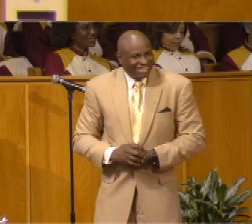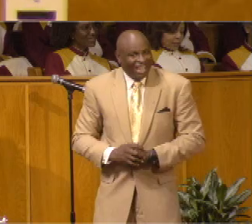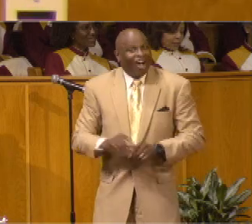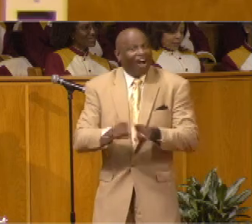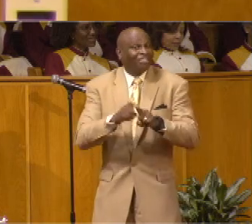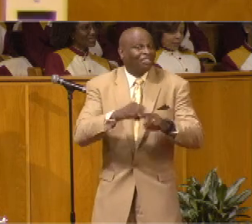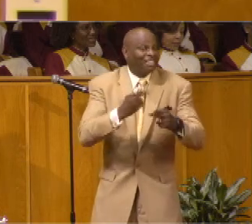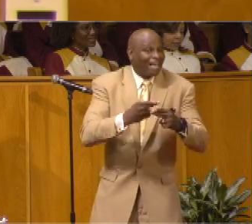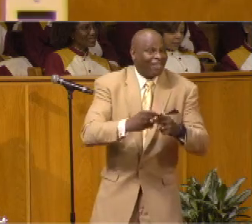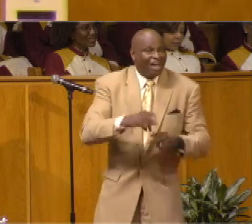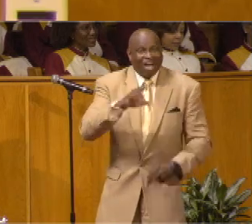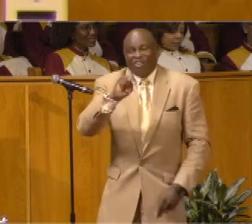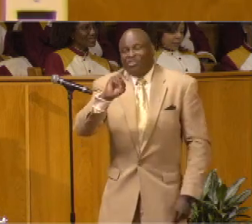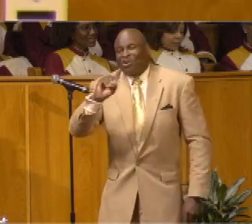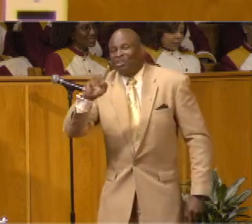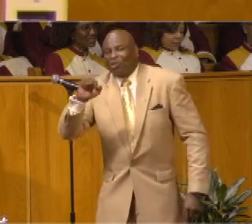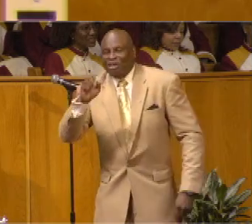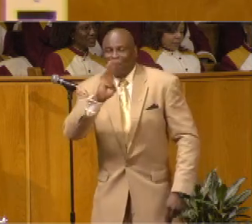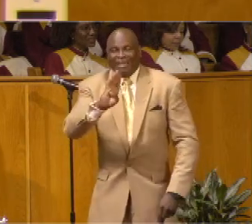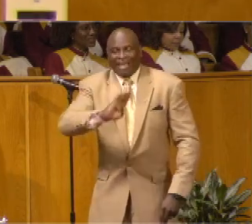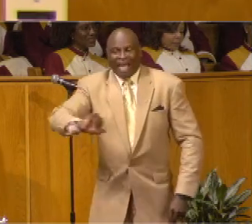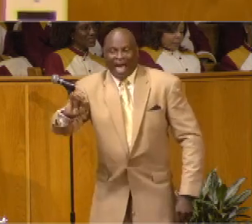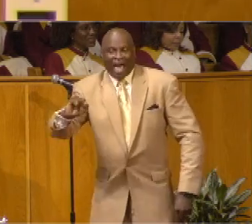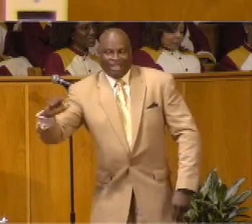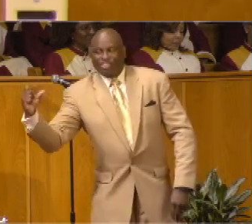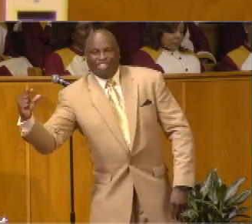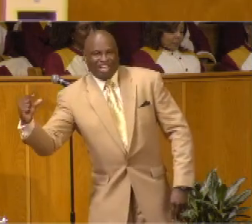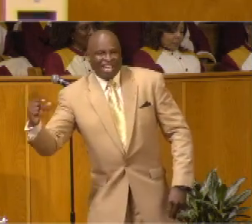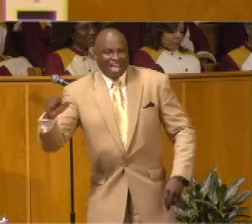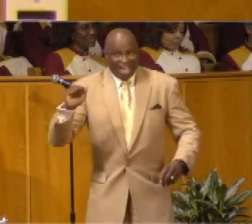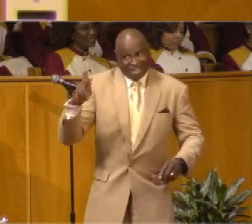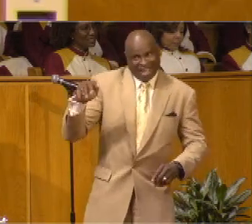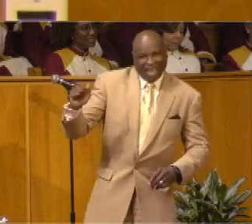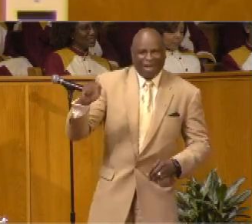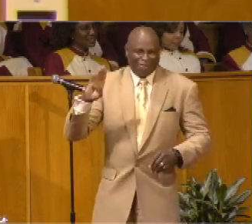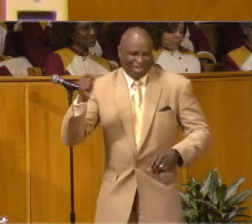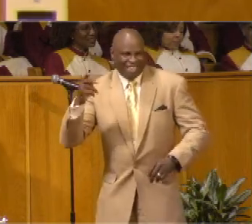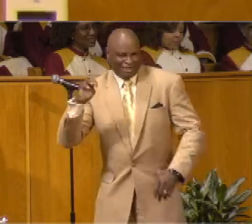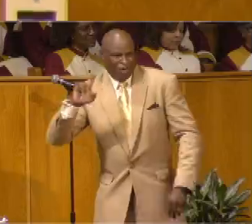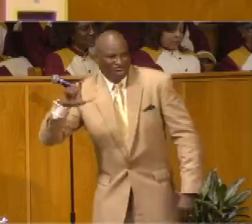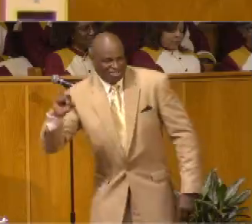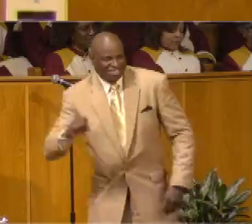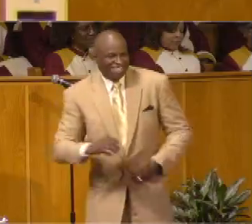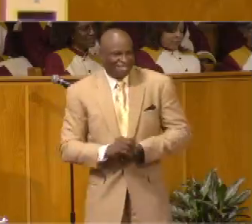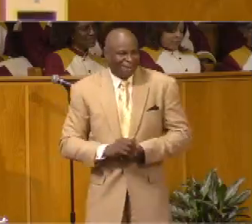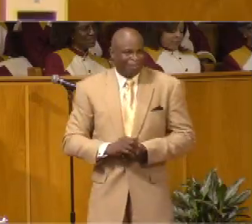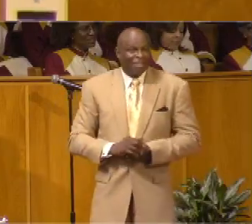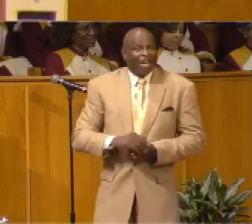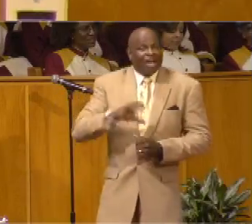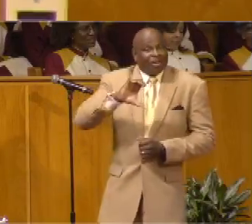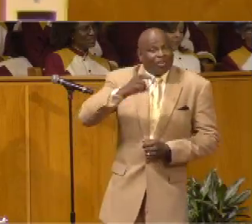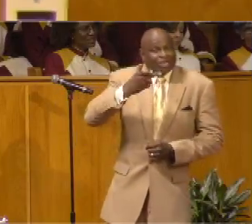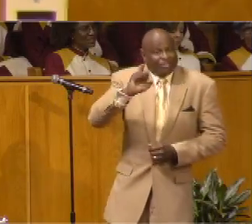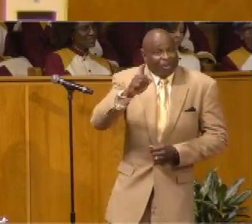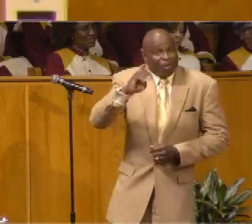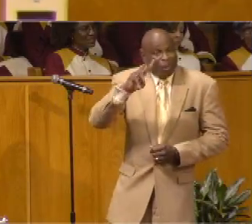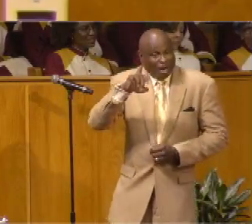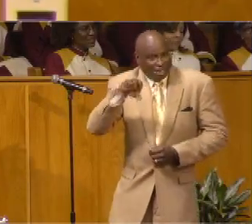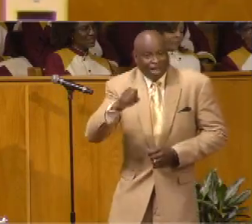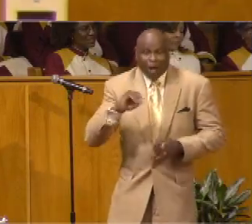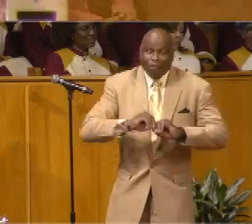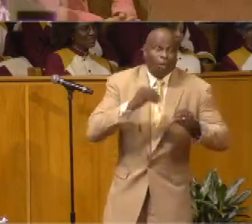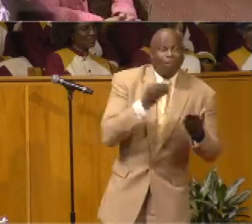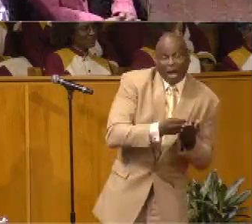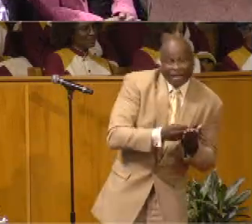also known as Notorious B.I.G., a.k.a. Biggie Smalls, Christopher Wallace said, "More